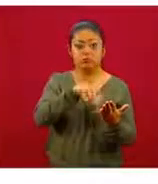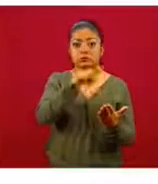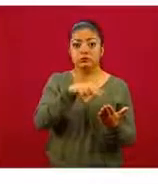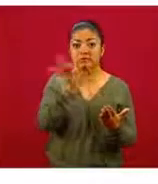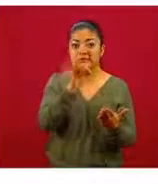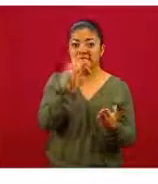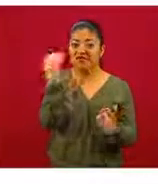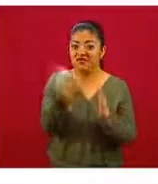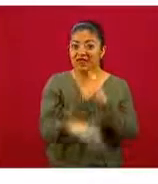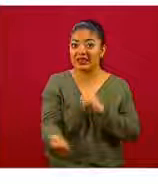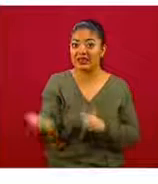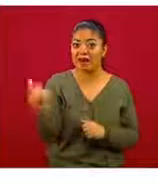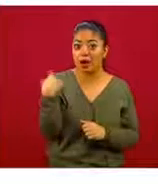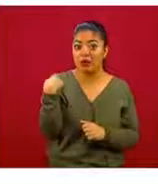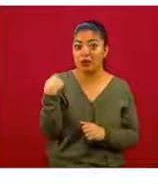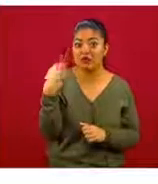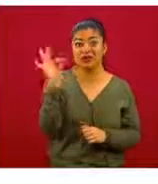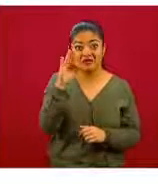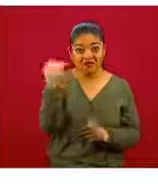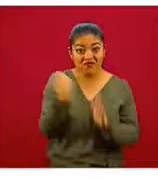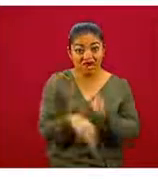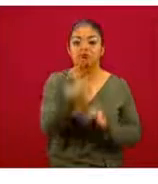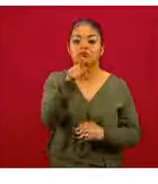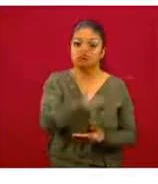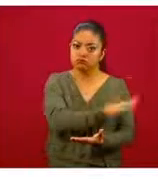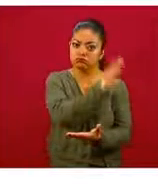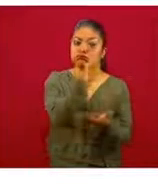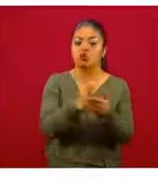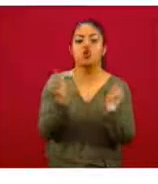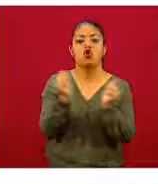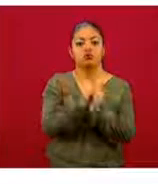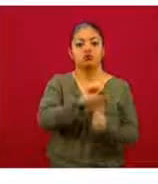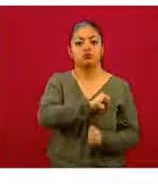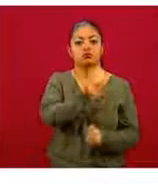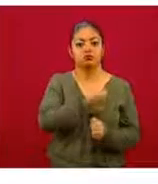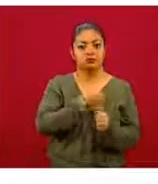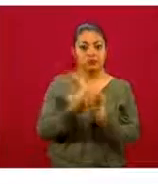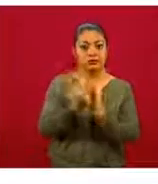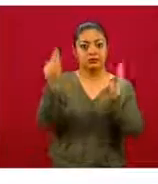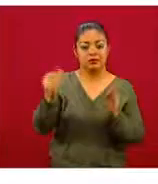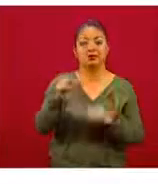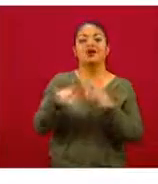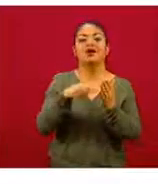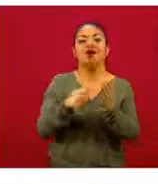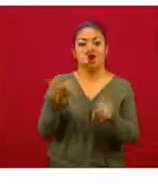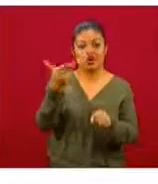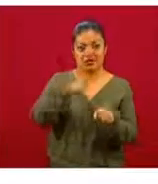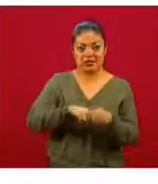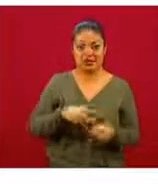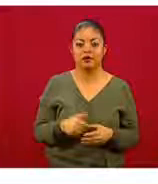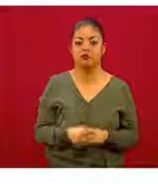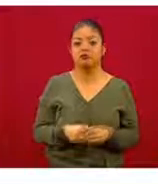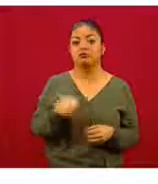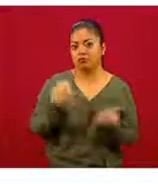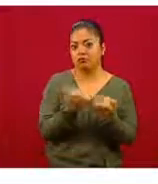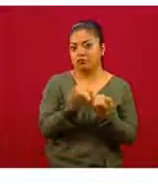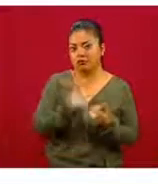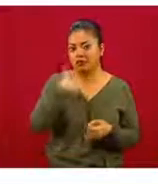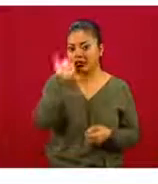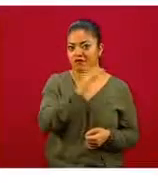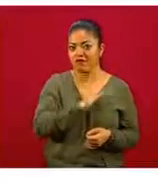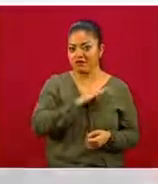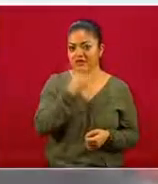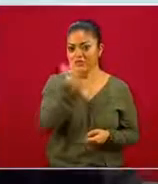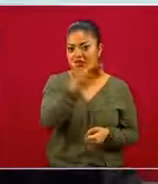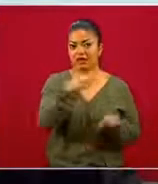ask people to take a look at those vaccination cards, and if they're missing vaccinations, please do get to a health care facility